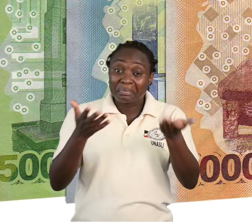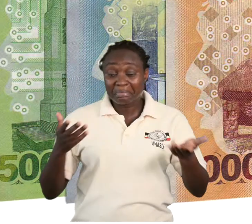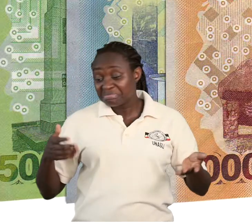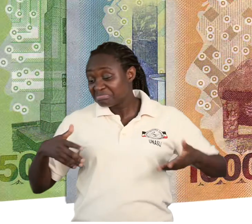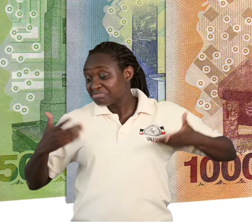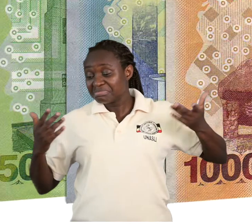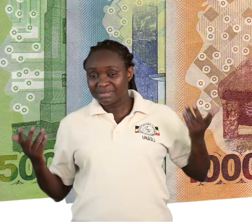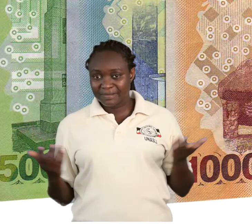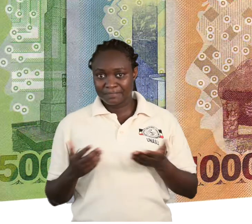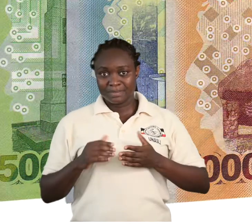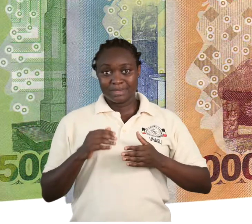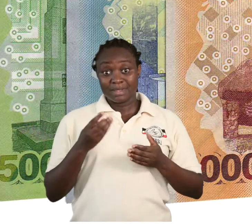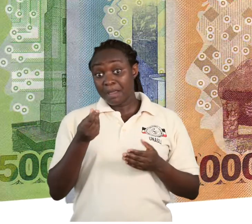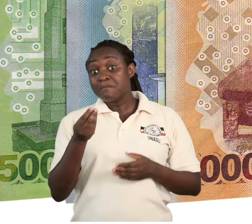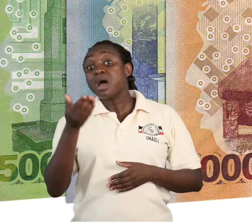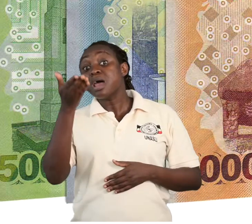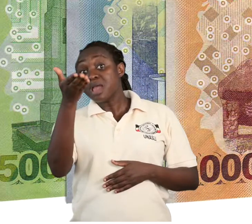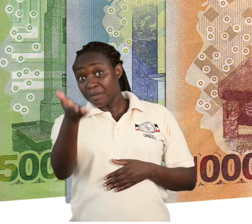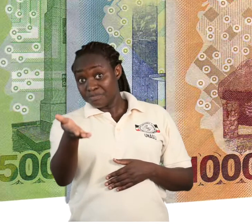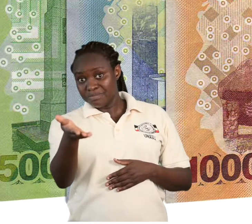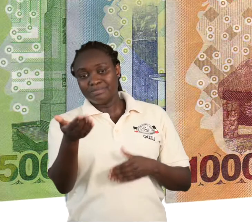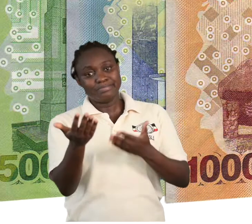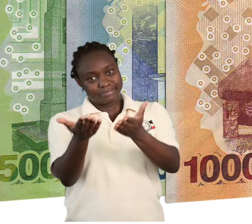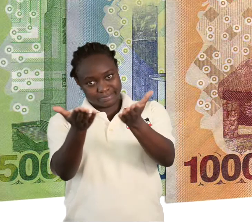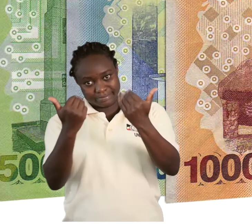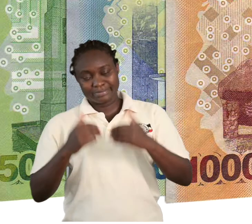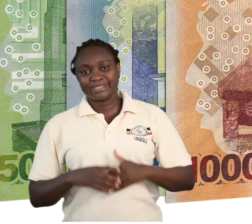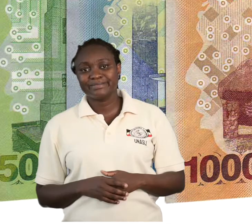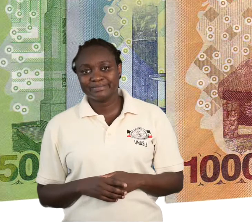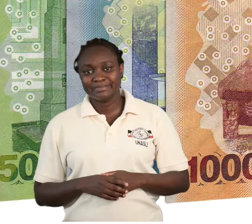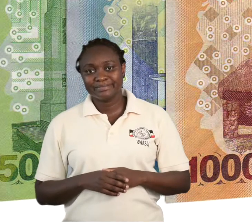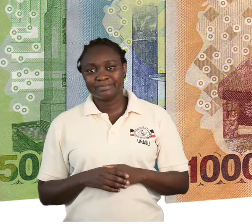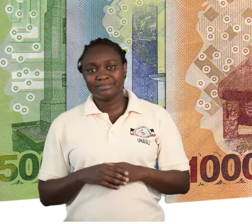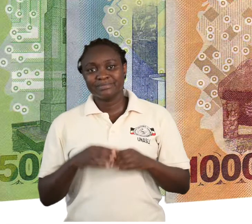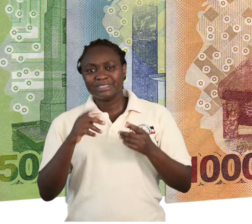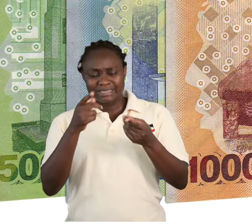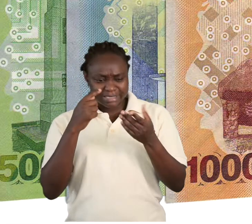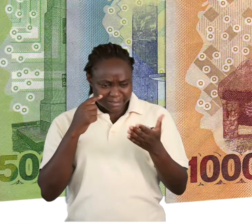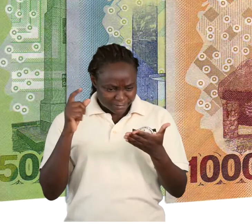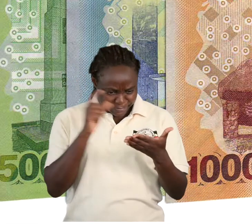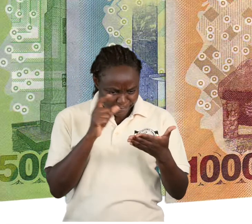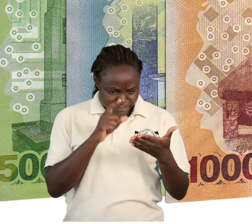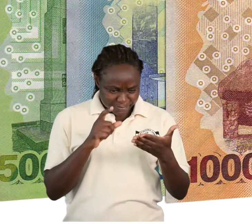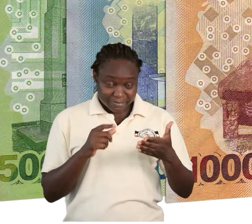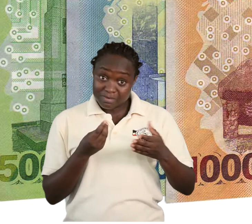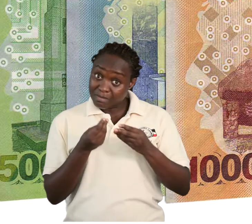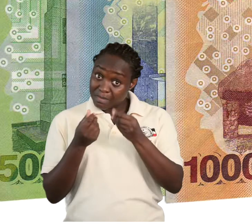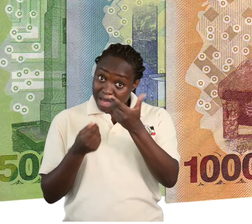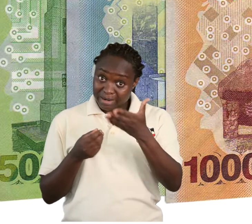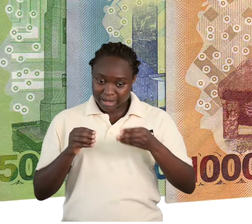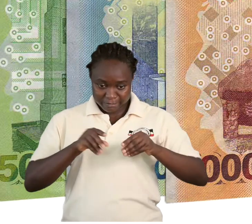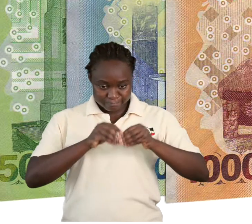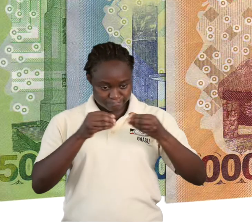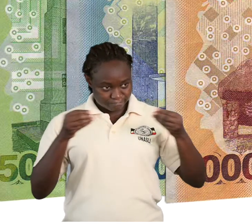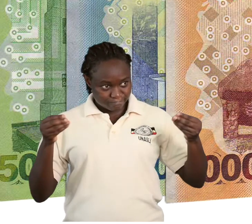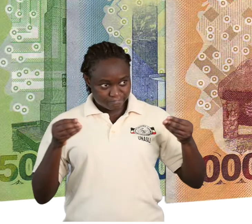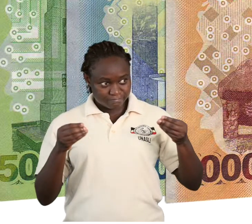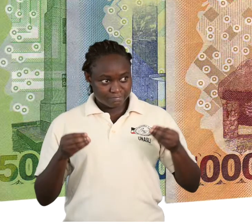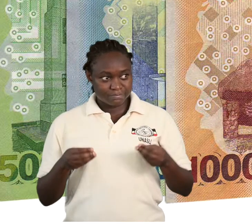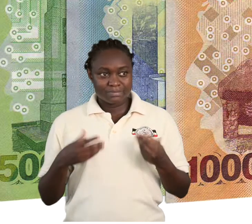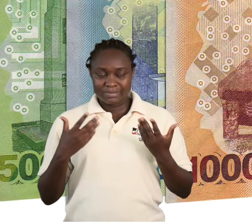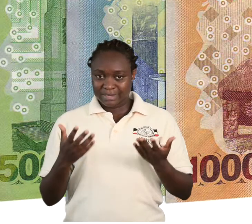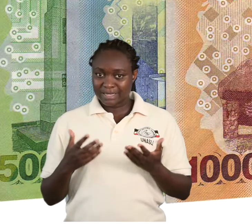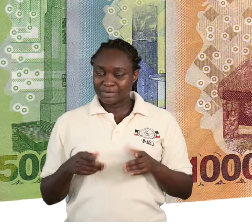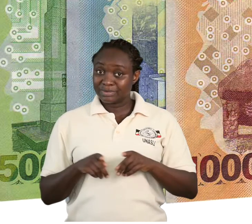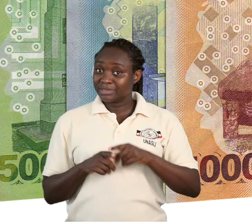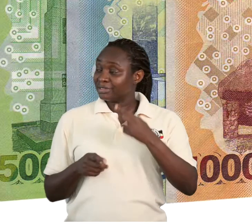have any shilling note nearby, can you please look at it critically, as you also look at the screen, and